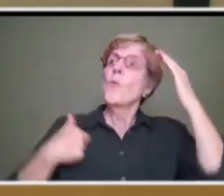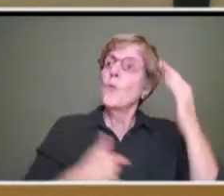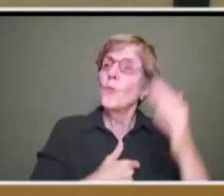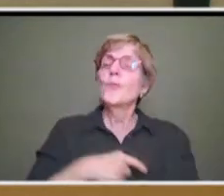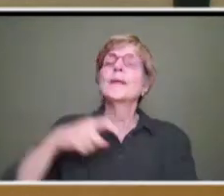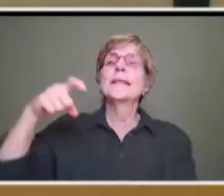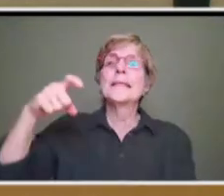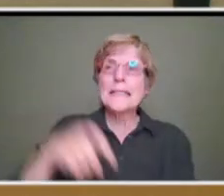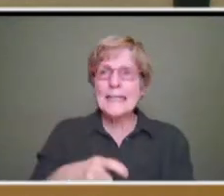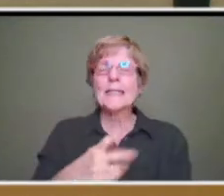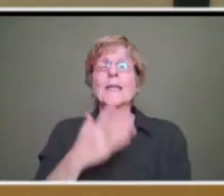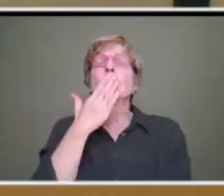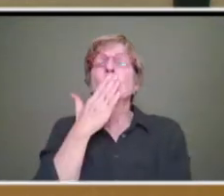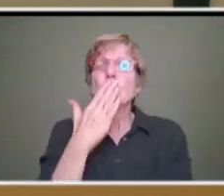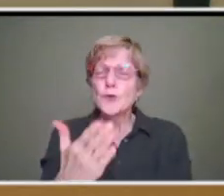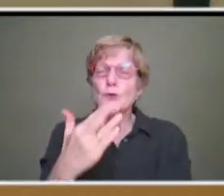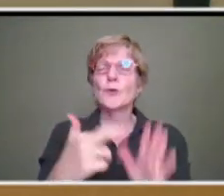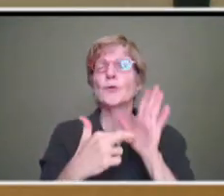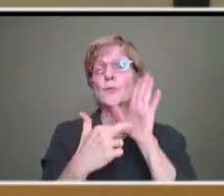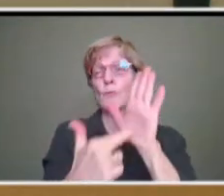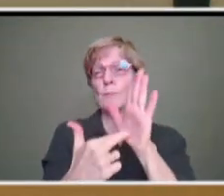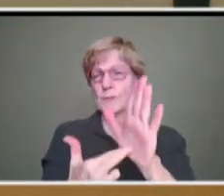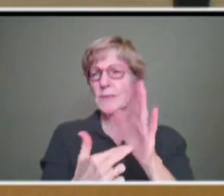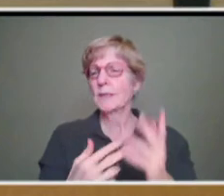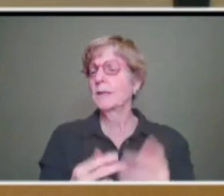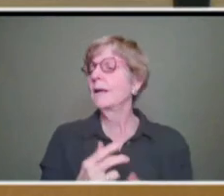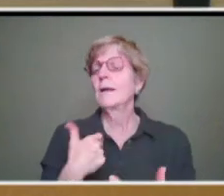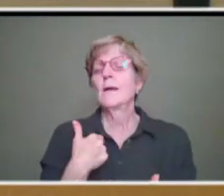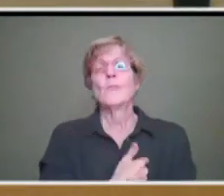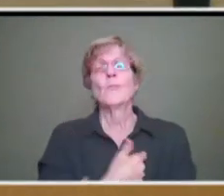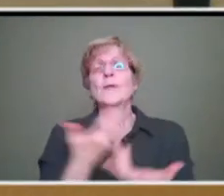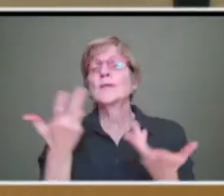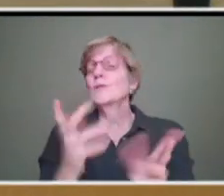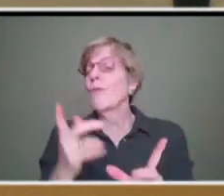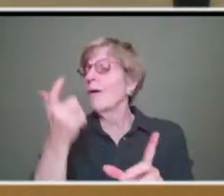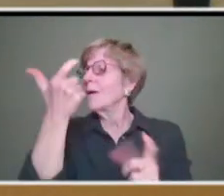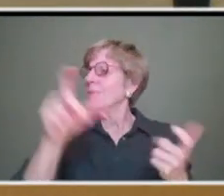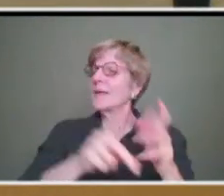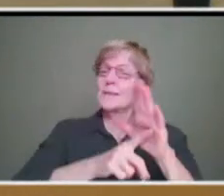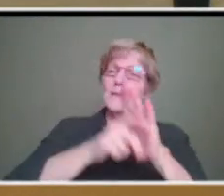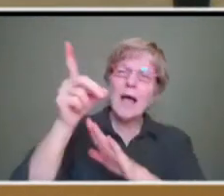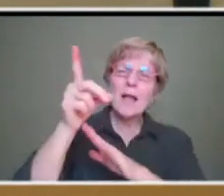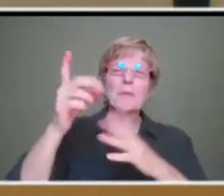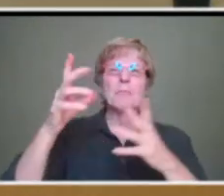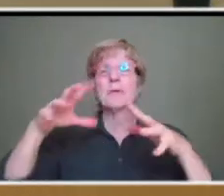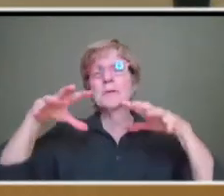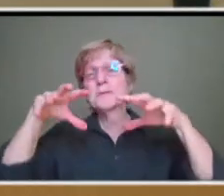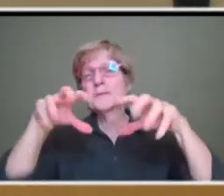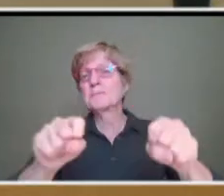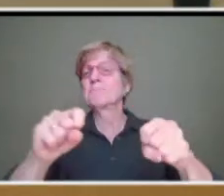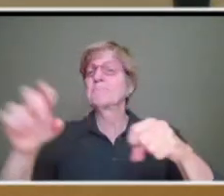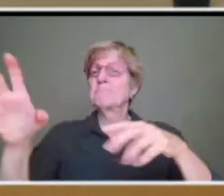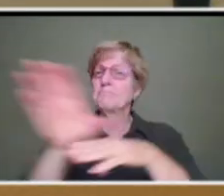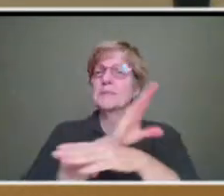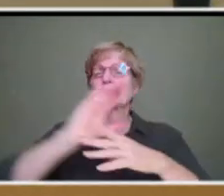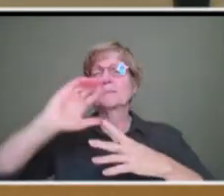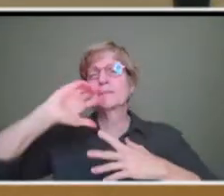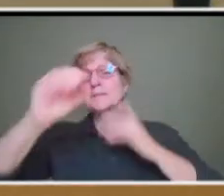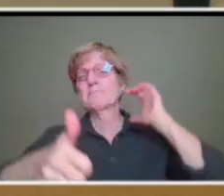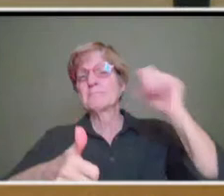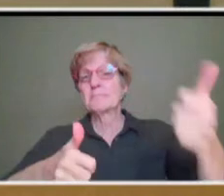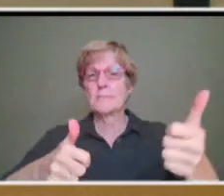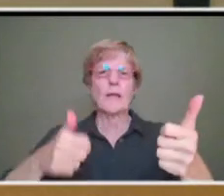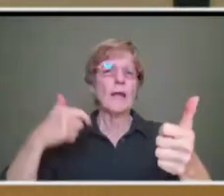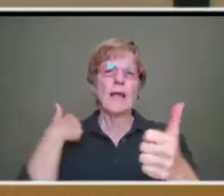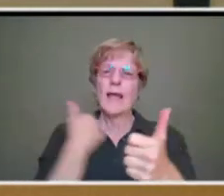of good representation and we don't want to have big developers incorporate entities come into our communities and just